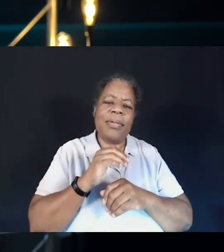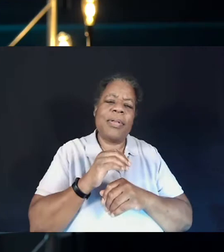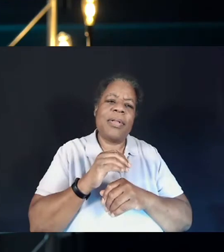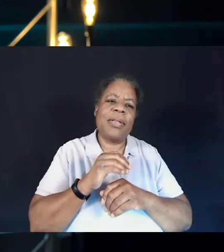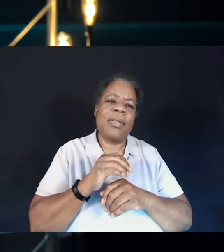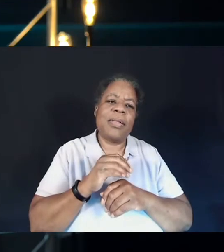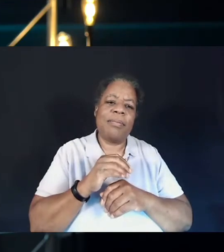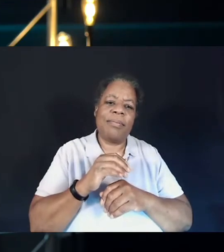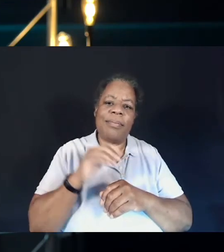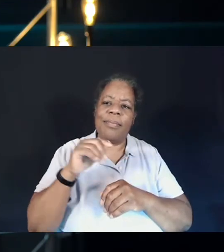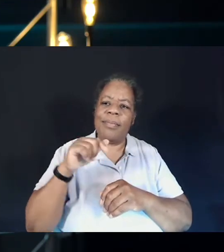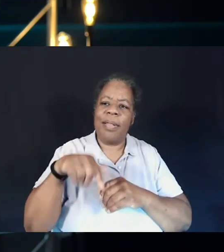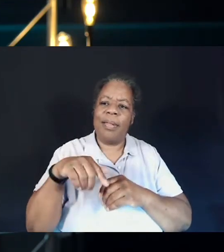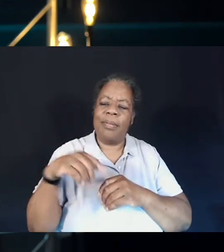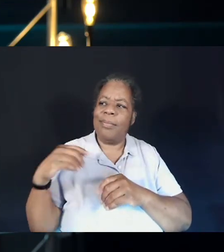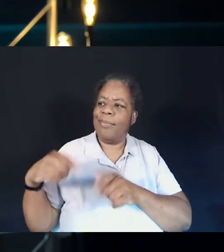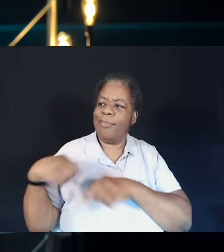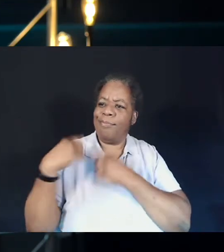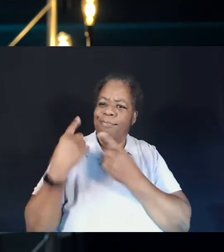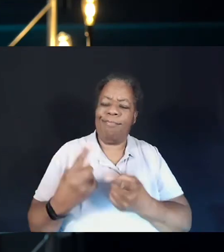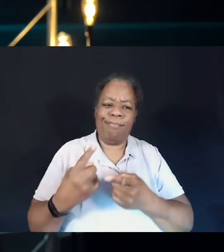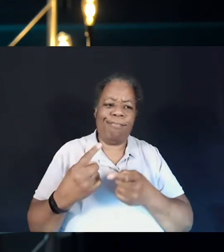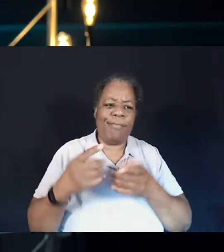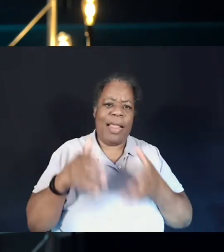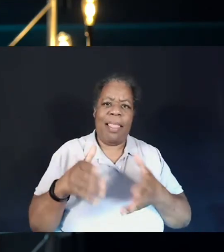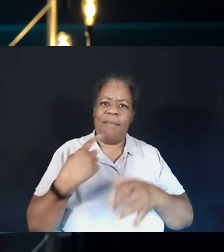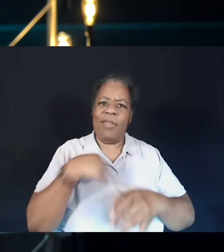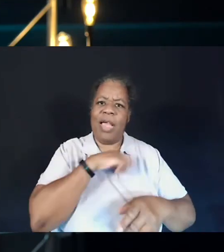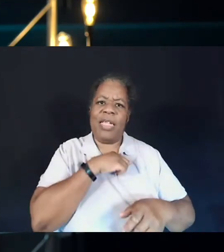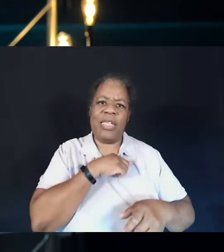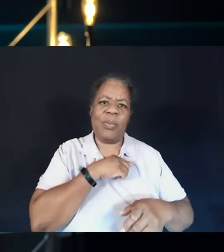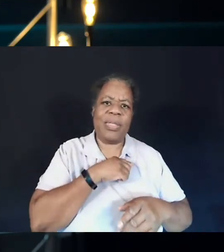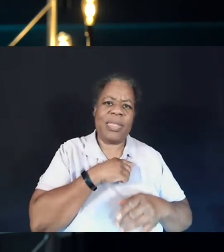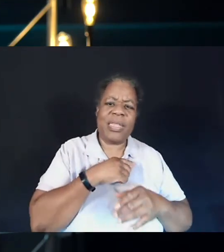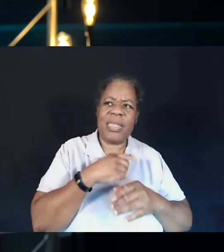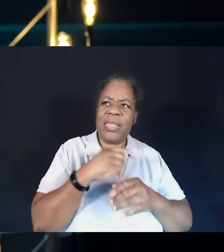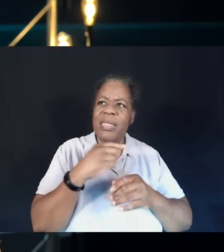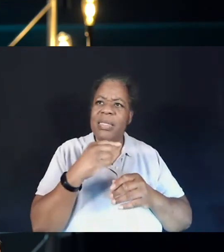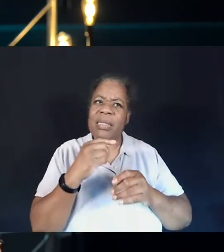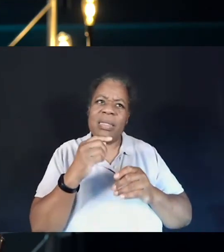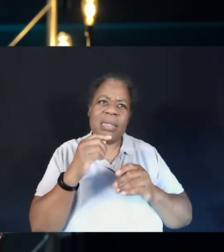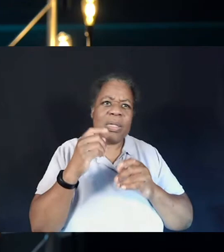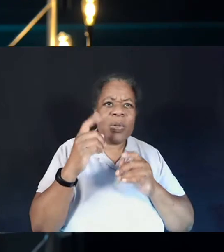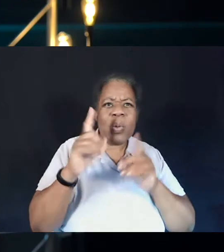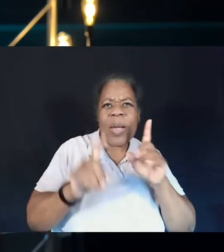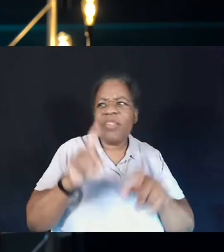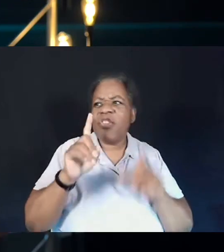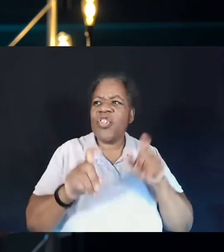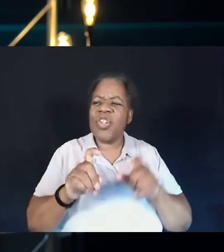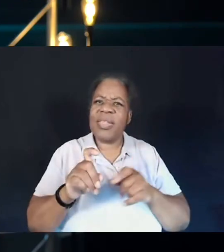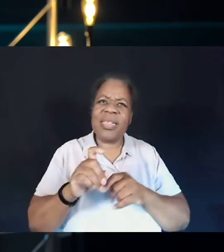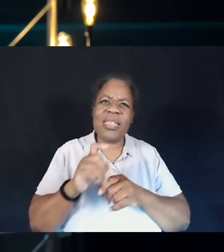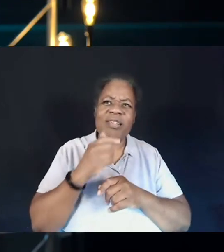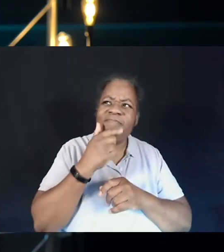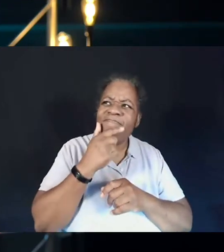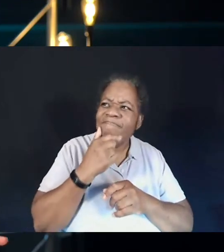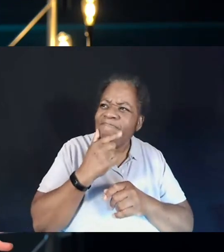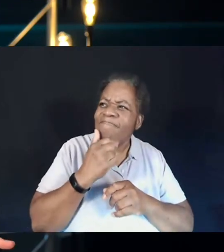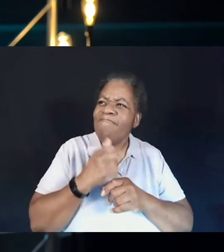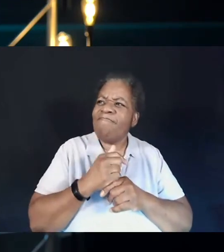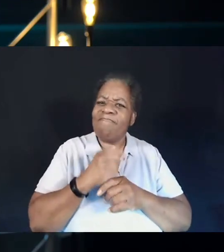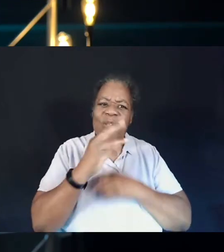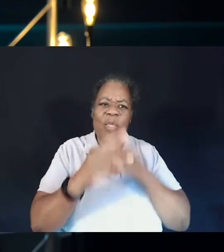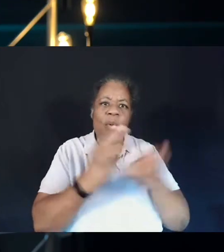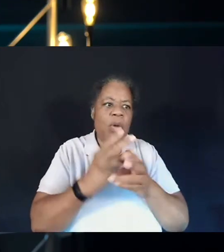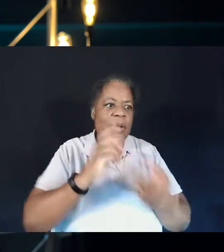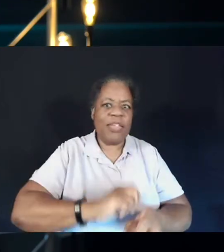lot of the same questions, concerns, and even dreams. The world has changed. Right, totally changed in so many different